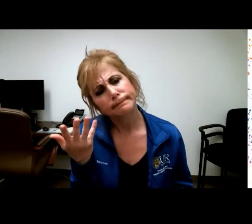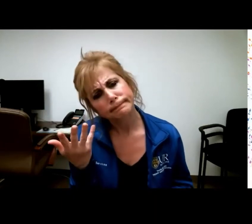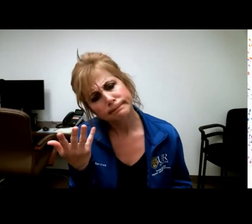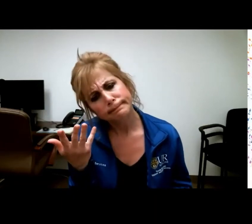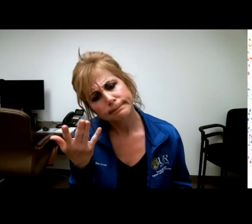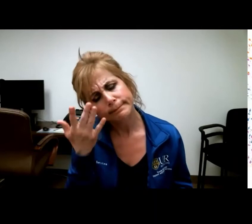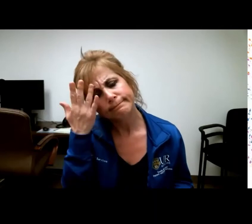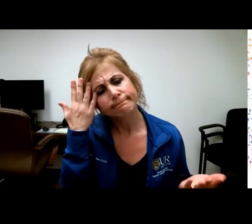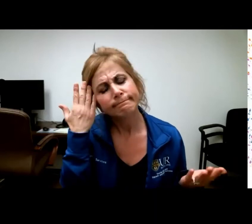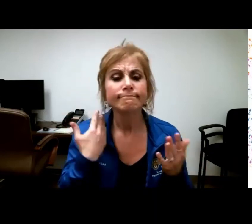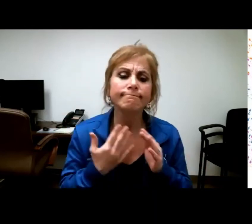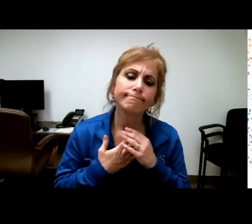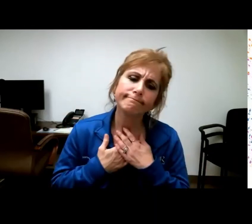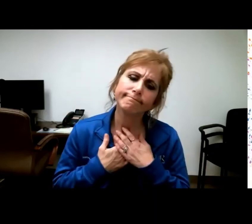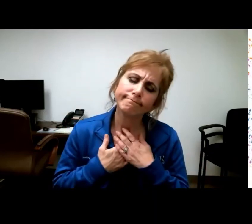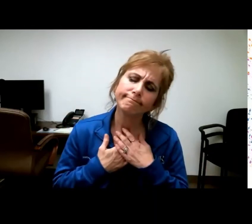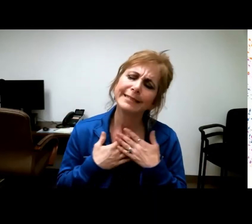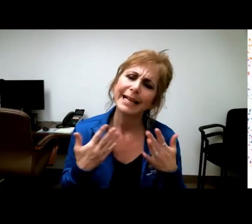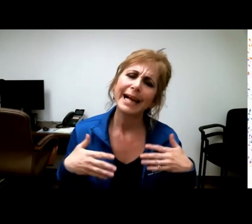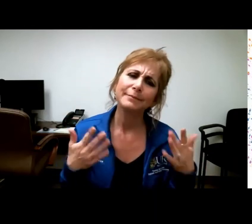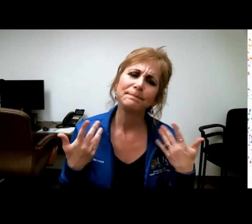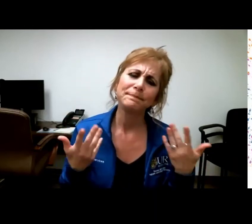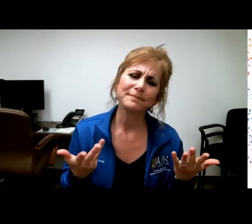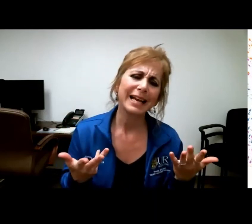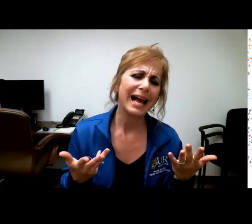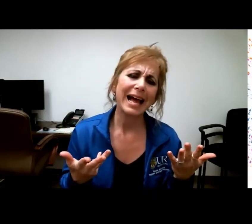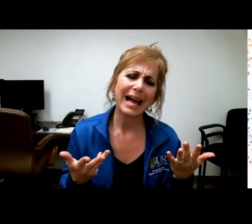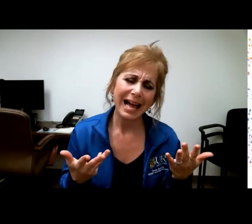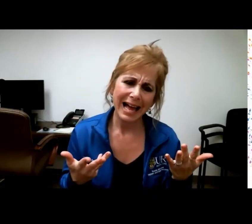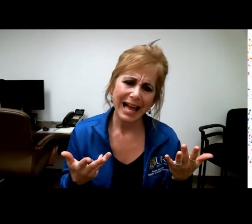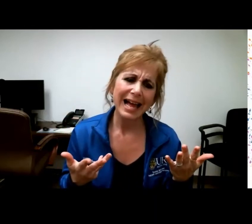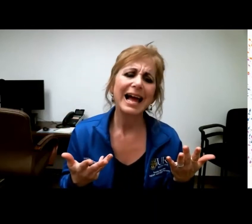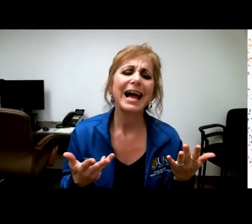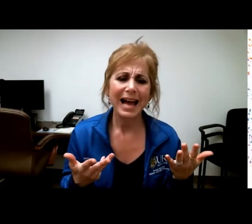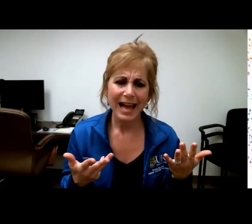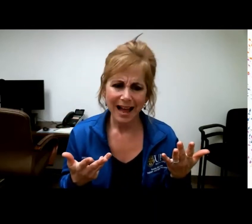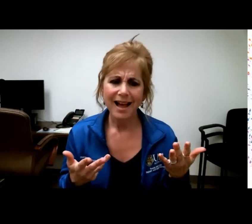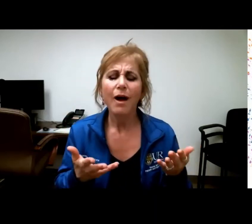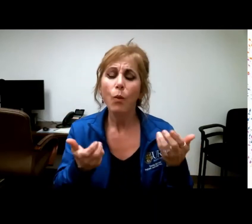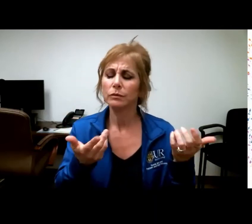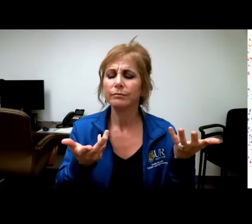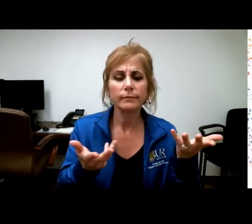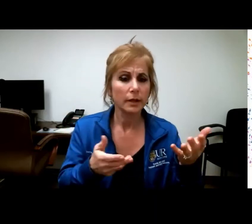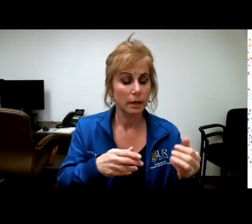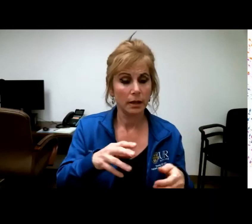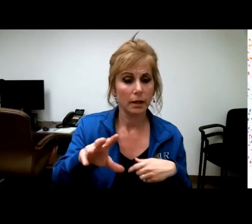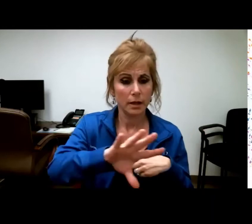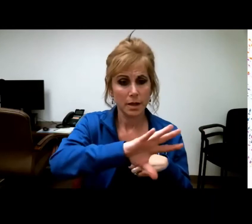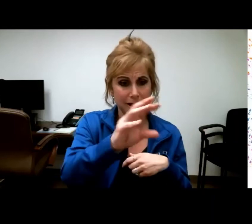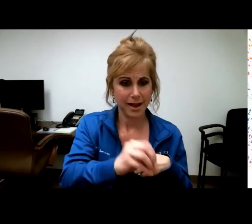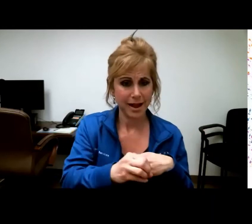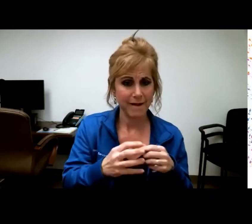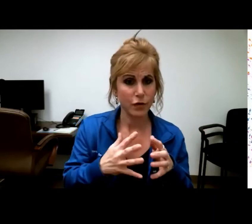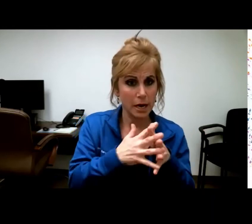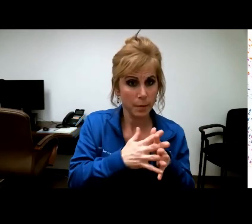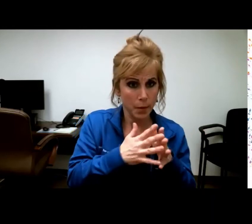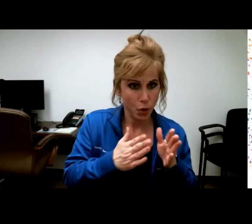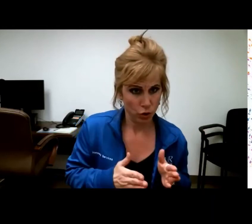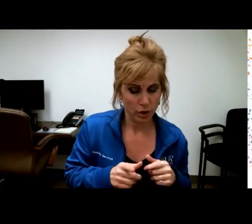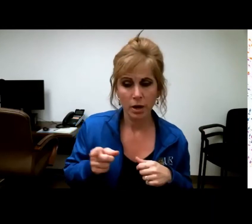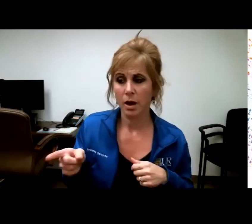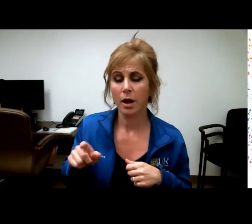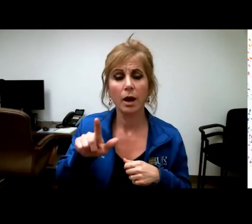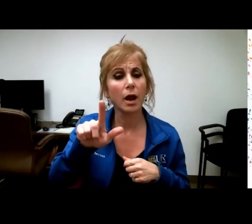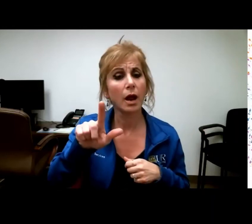that's what our coalitions, the African American and the Latino Health Coalition, concentrate our work in those